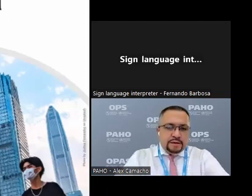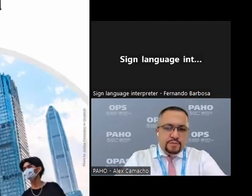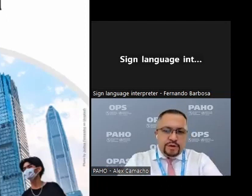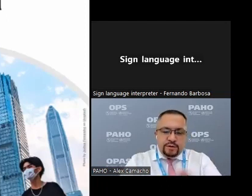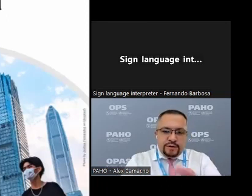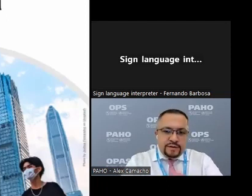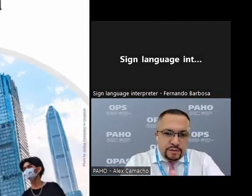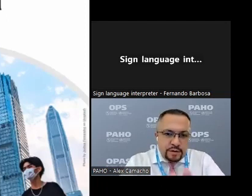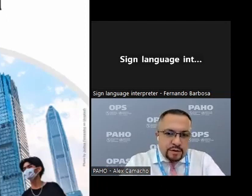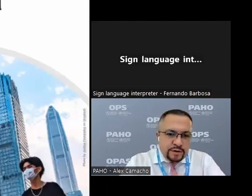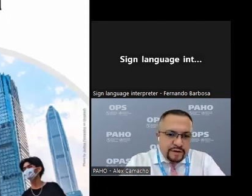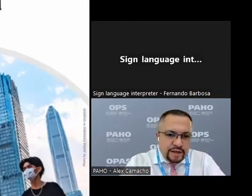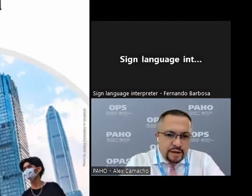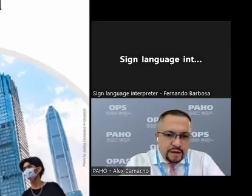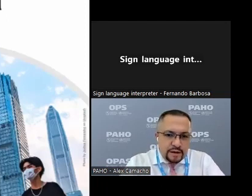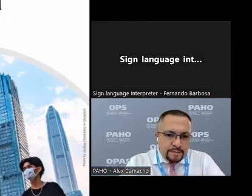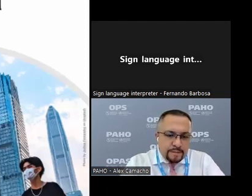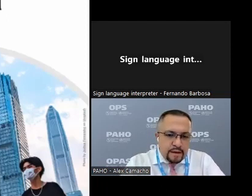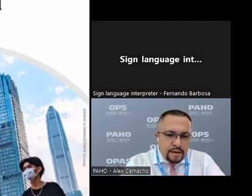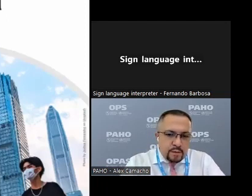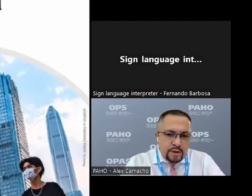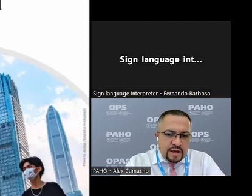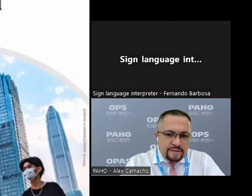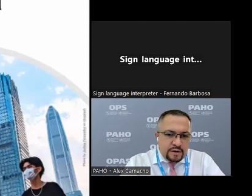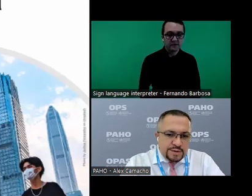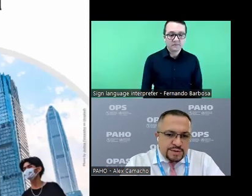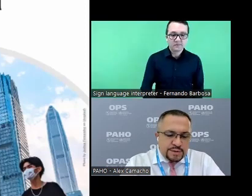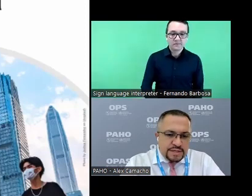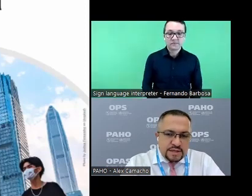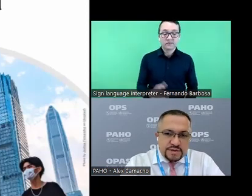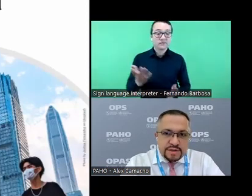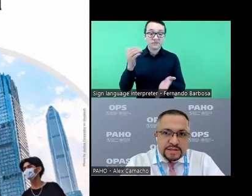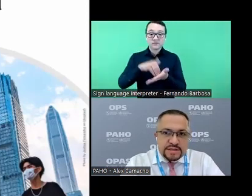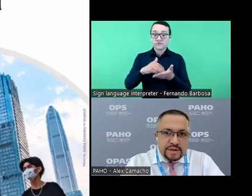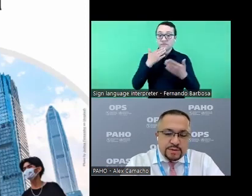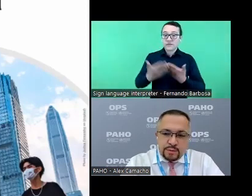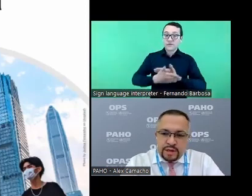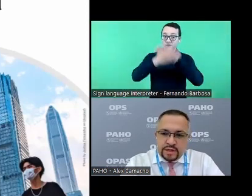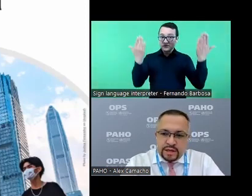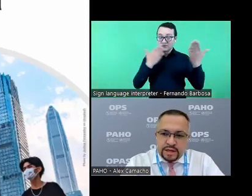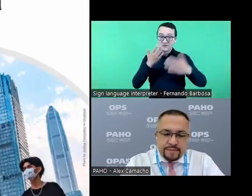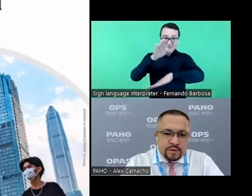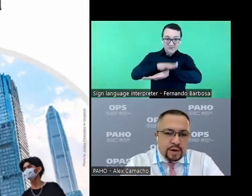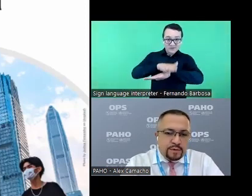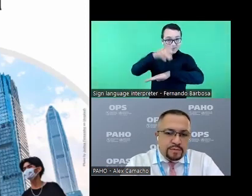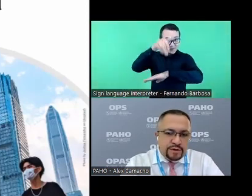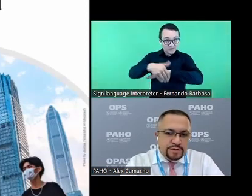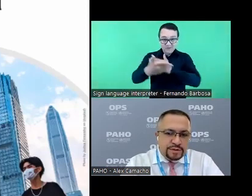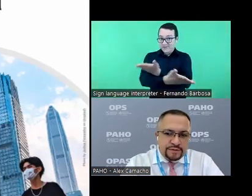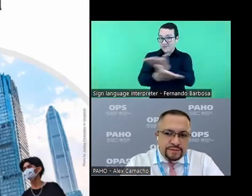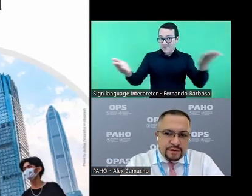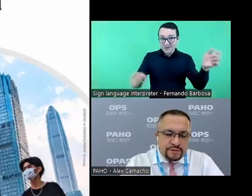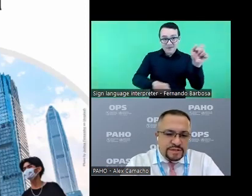Again, good morning, good afternoon, good evening. We have close to 600 participants. We'll wait one more